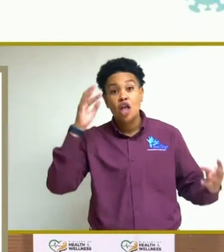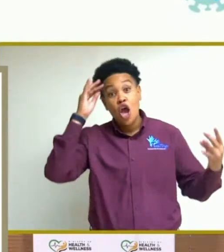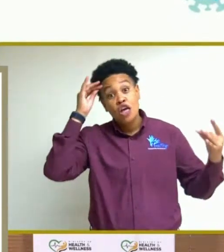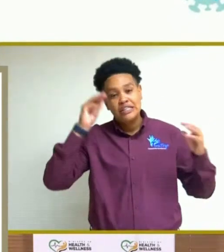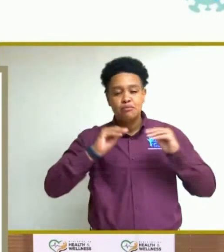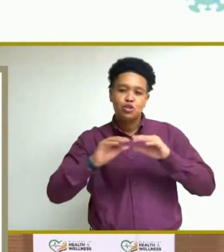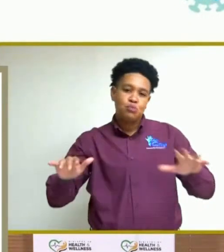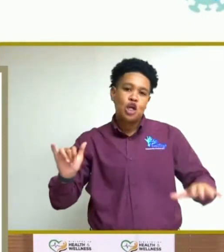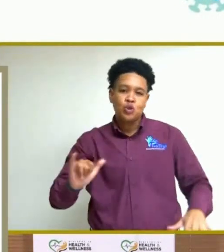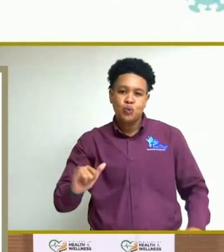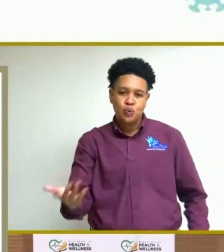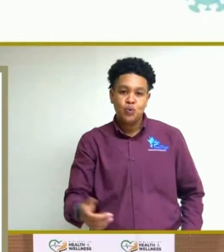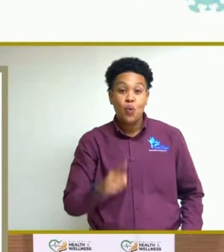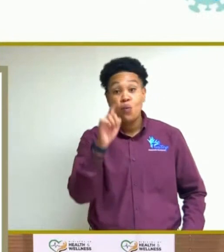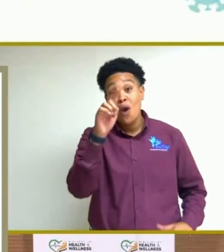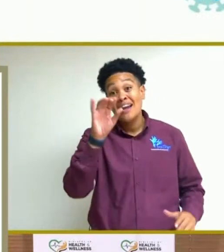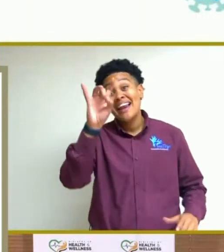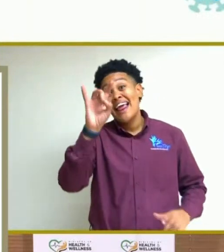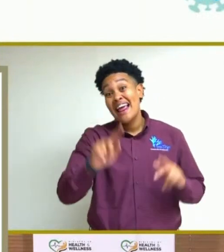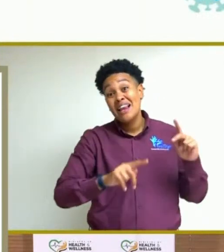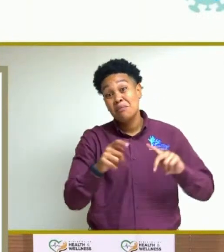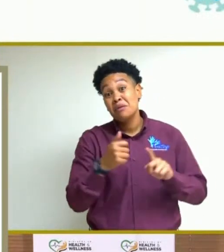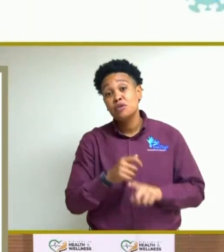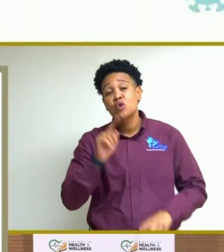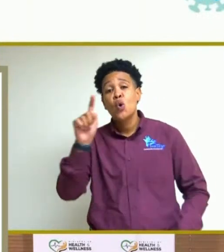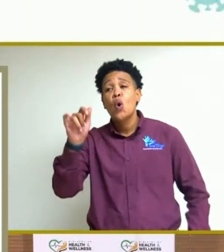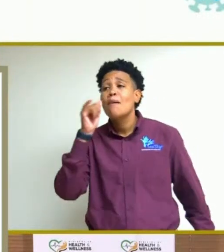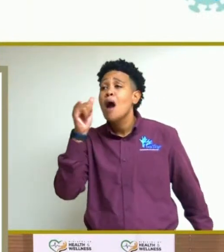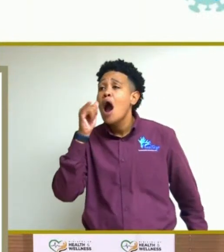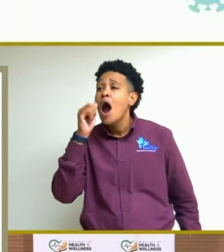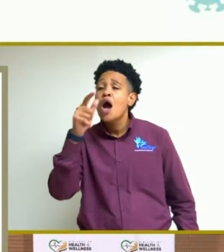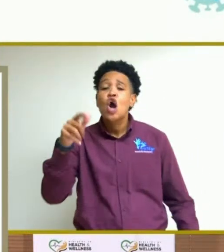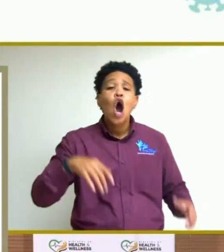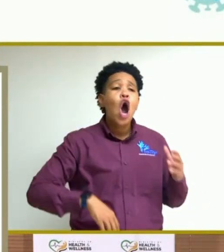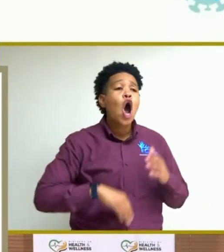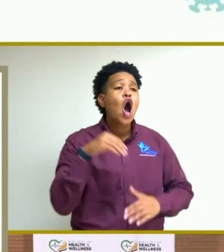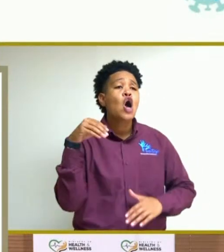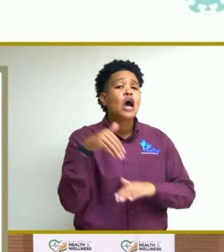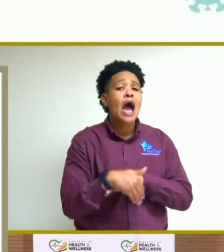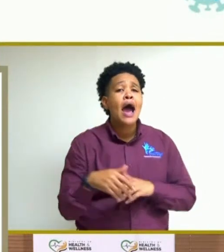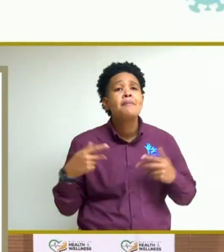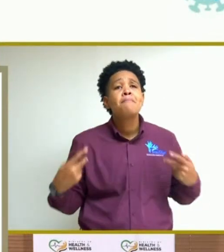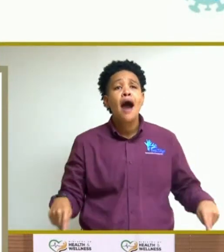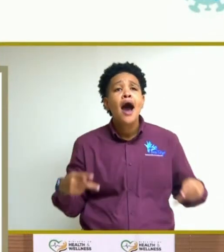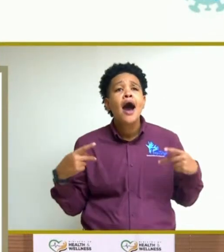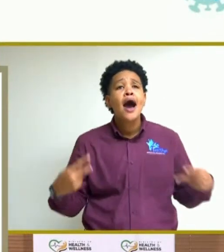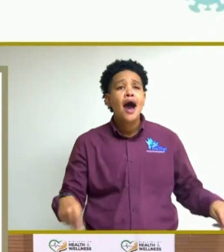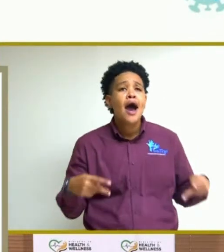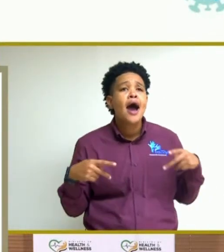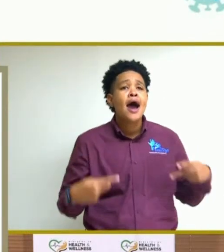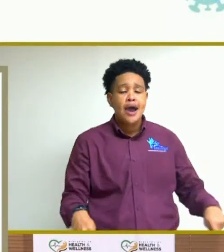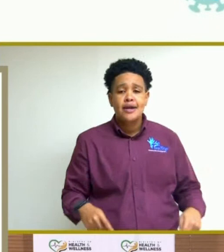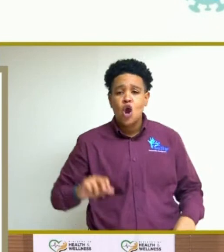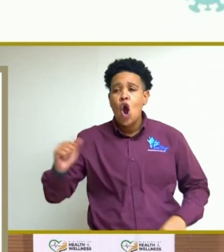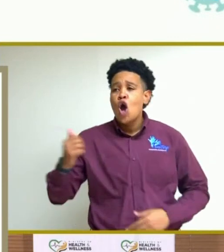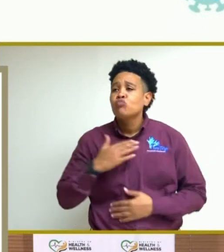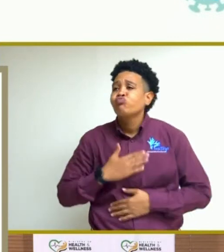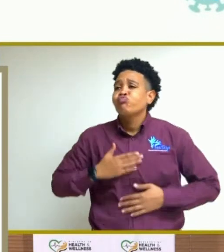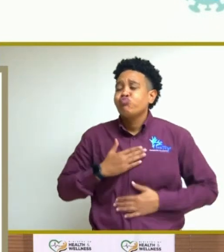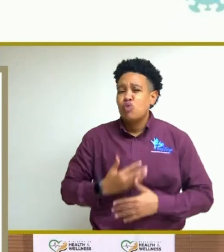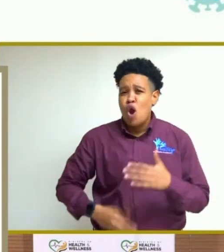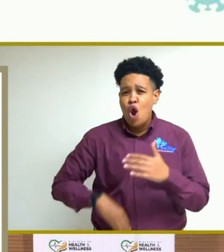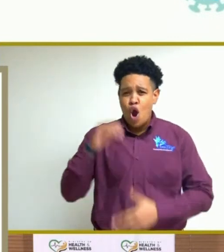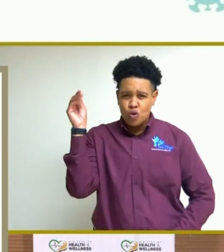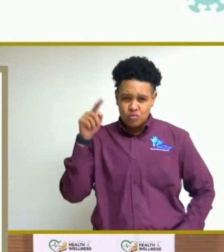spread. 1 in 8 persons have been to bars, to nightclubs, and other places of amusement. Now, in